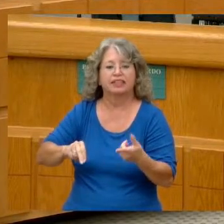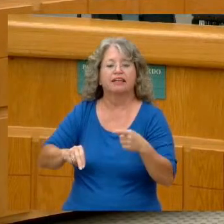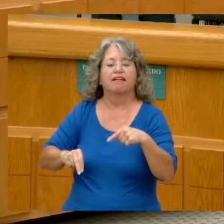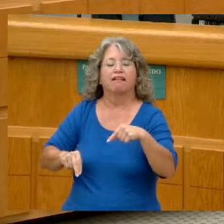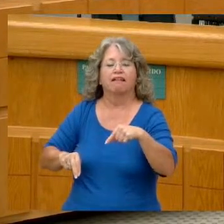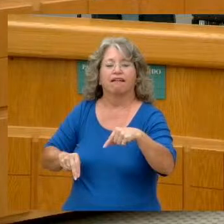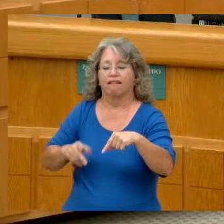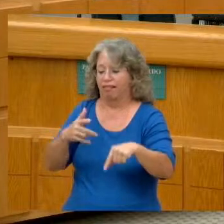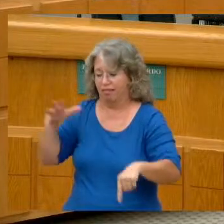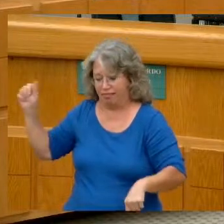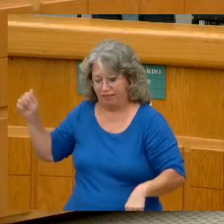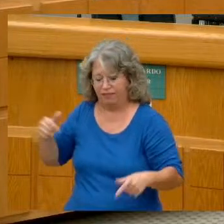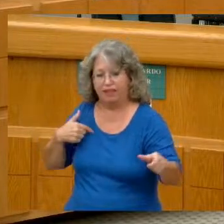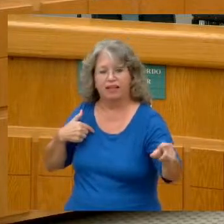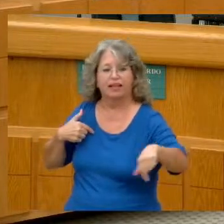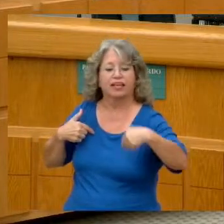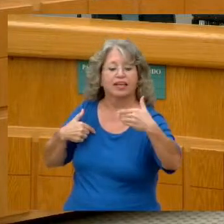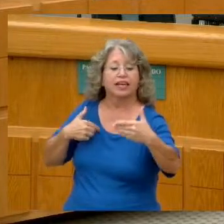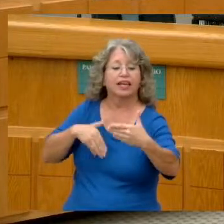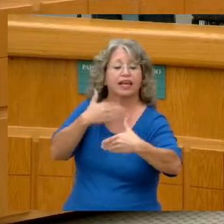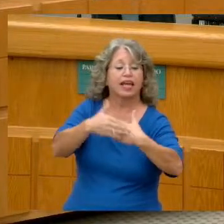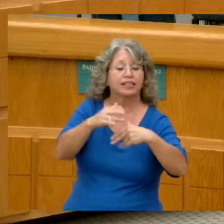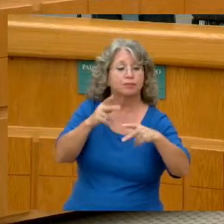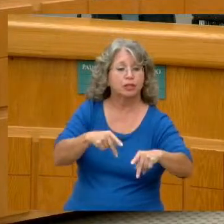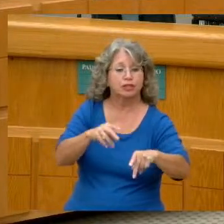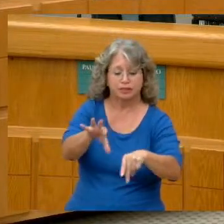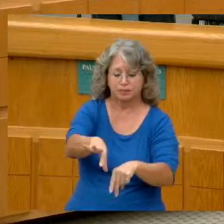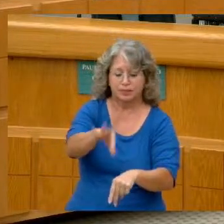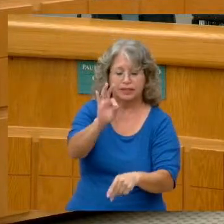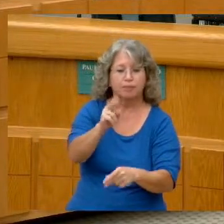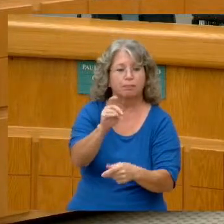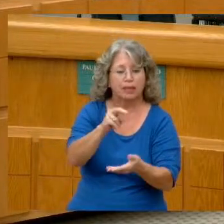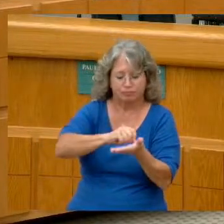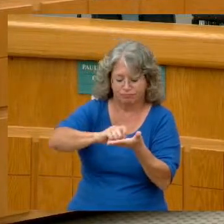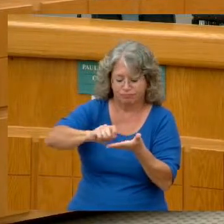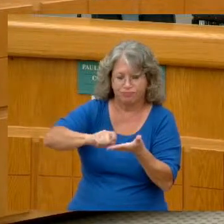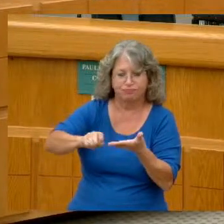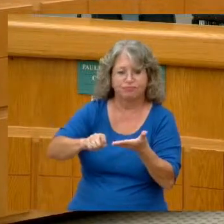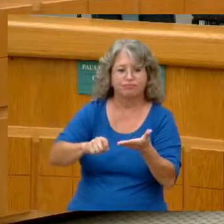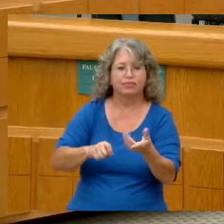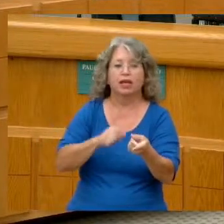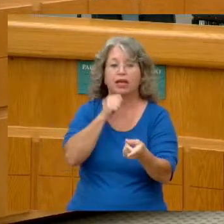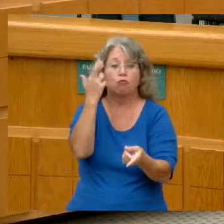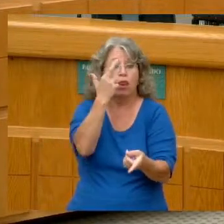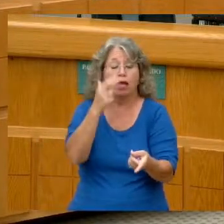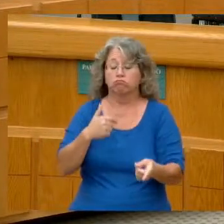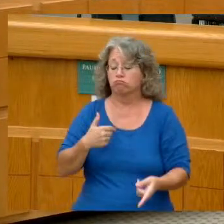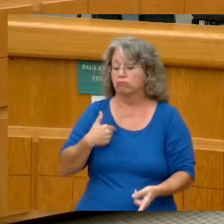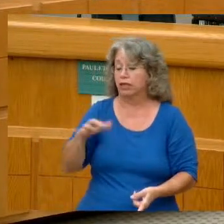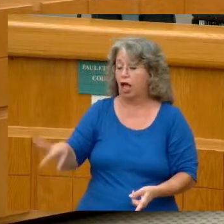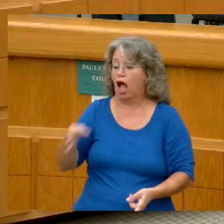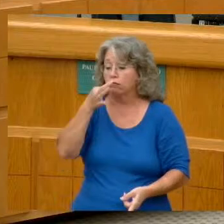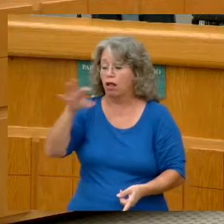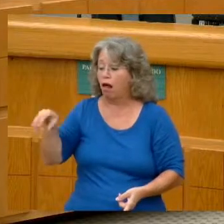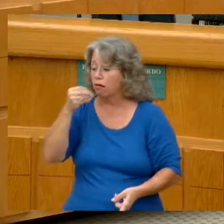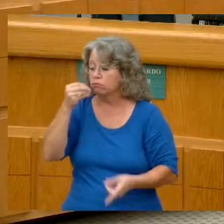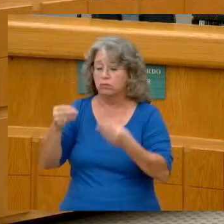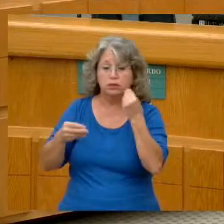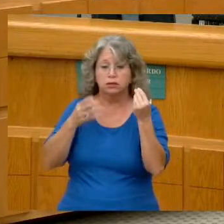their nose without realizing, or they pick up a little snack that they were eating in their car, and they put it in their mouth. Now they get